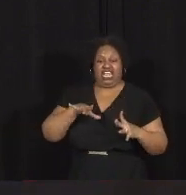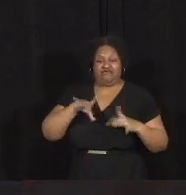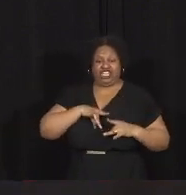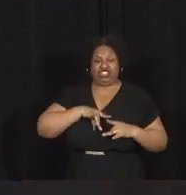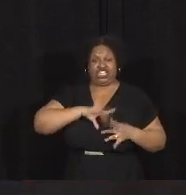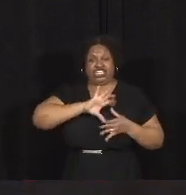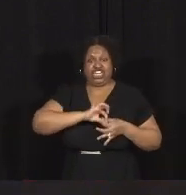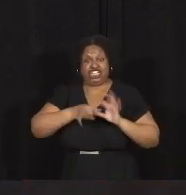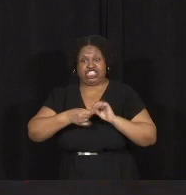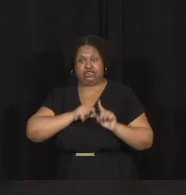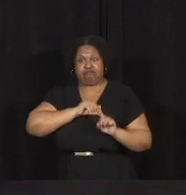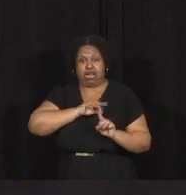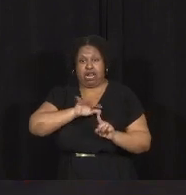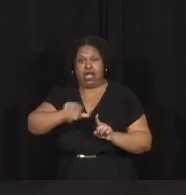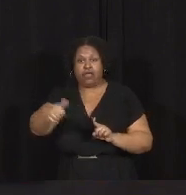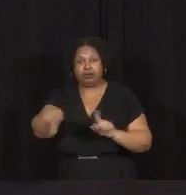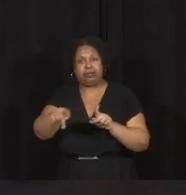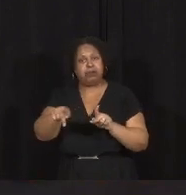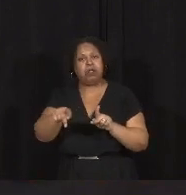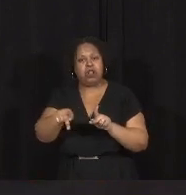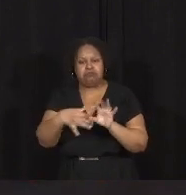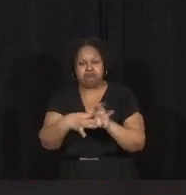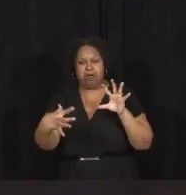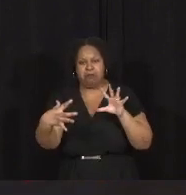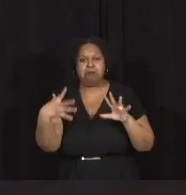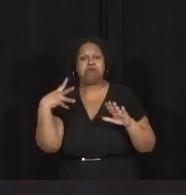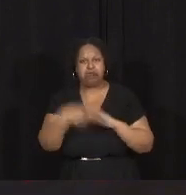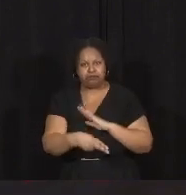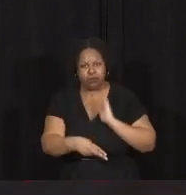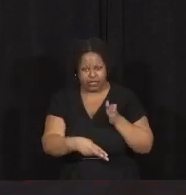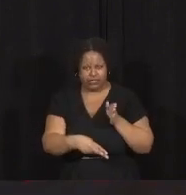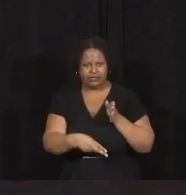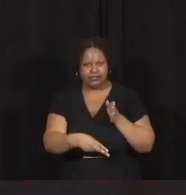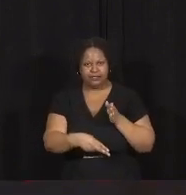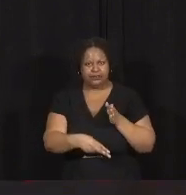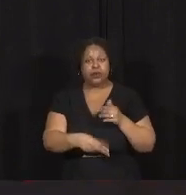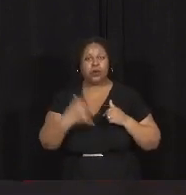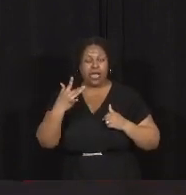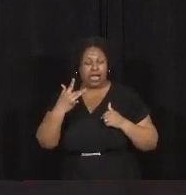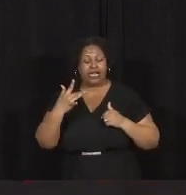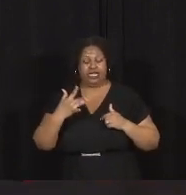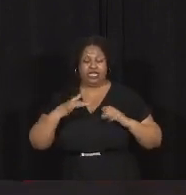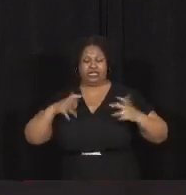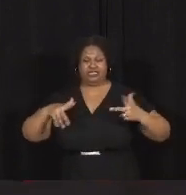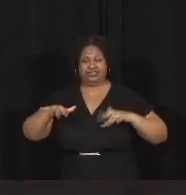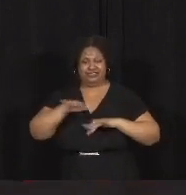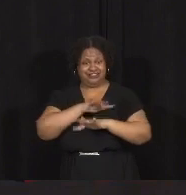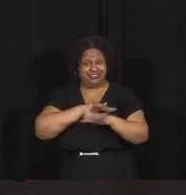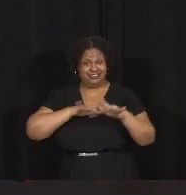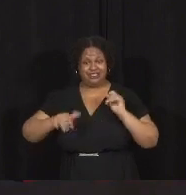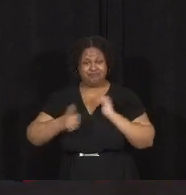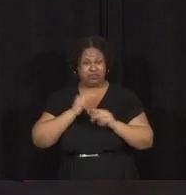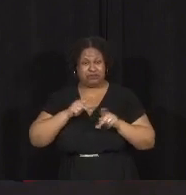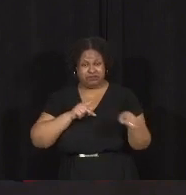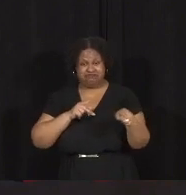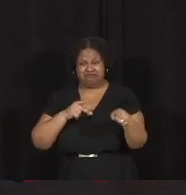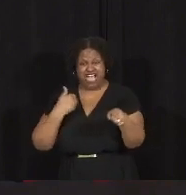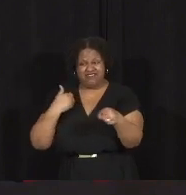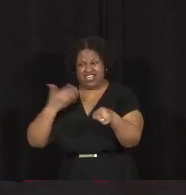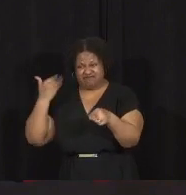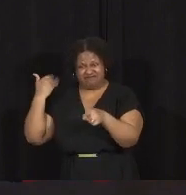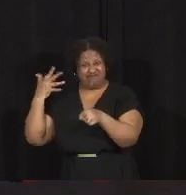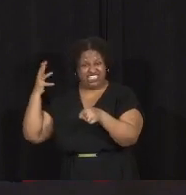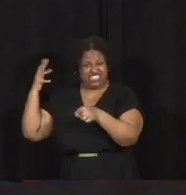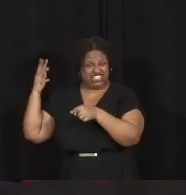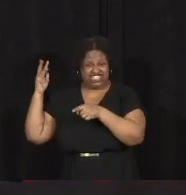infected, most of the people who they come up against have themselves already had the disease and therefore are not